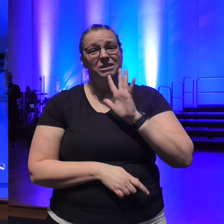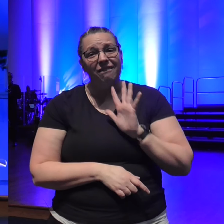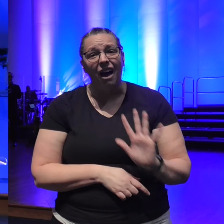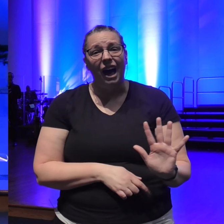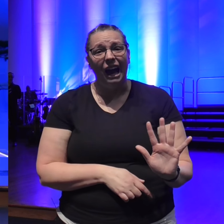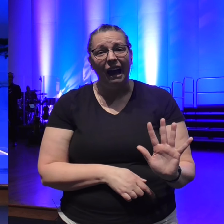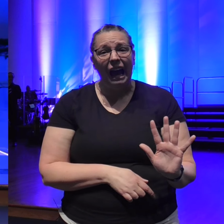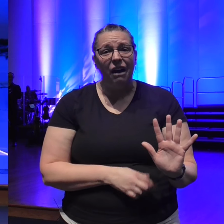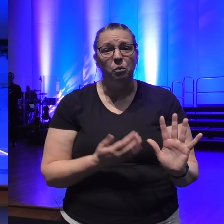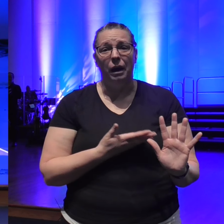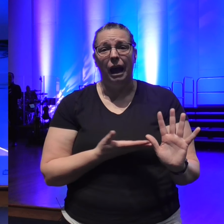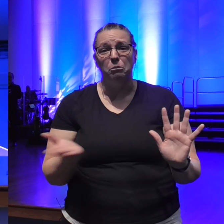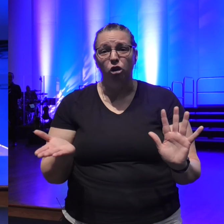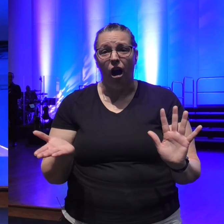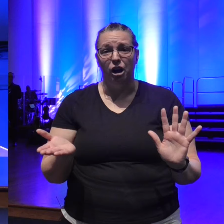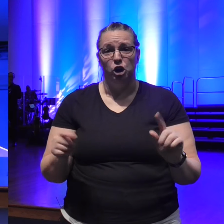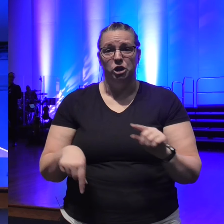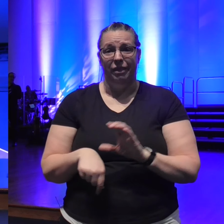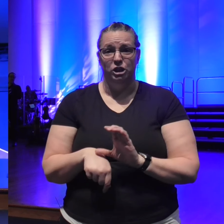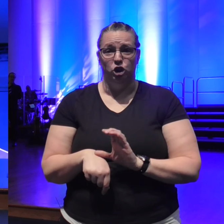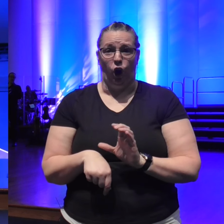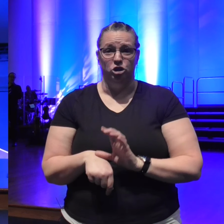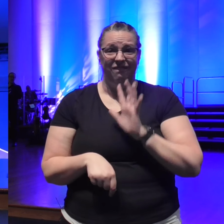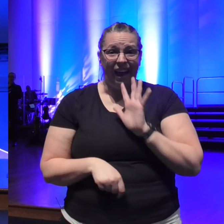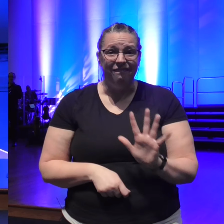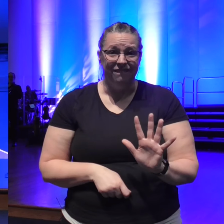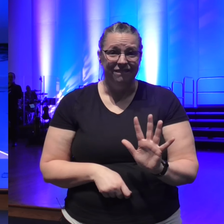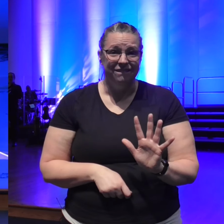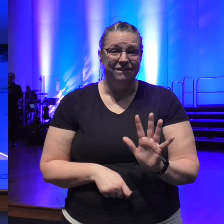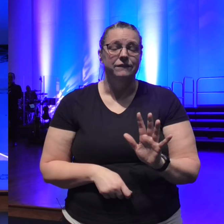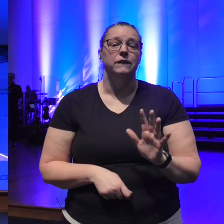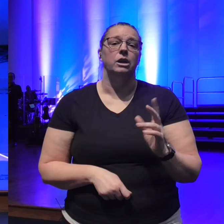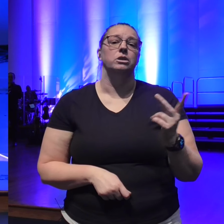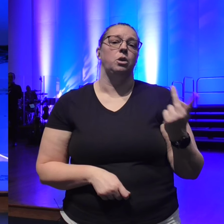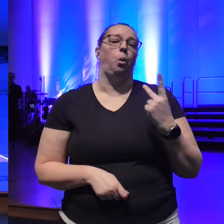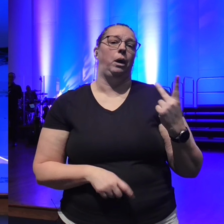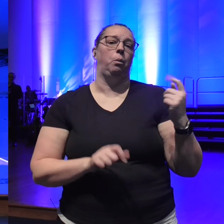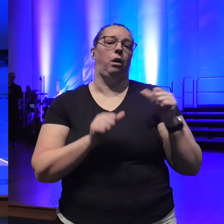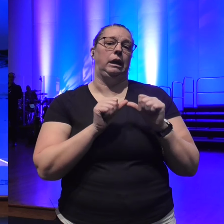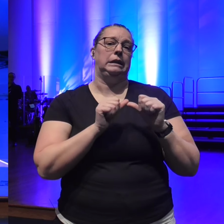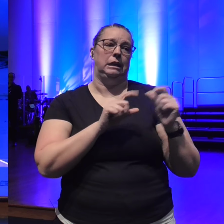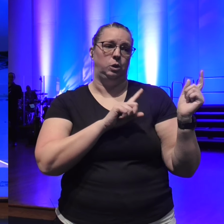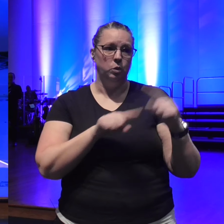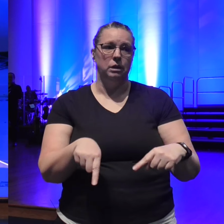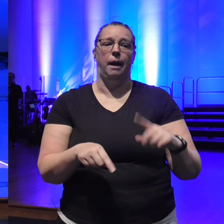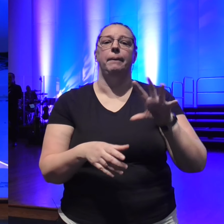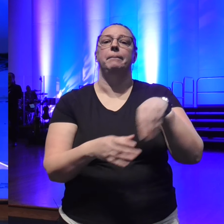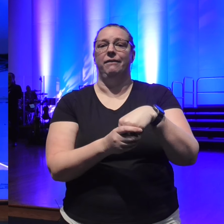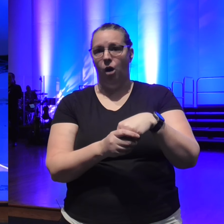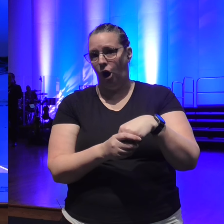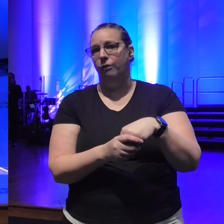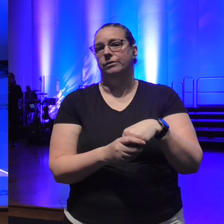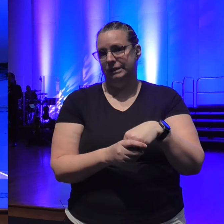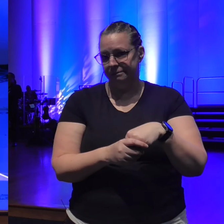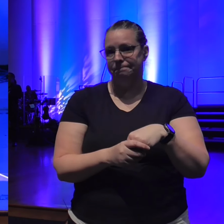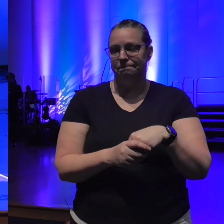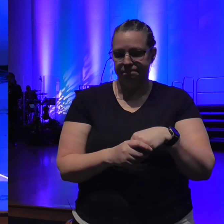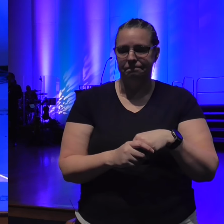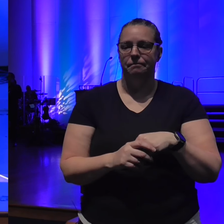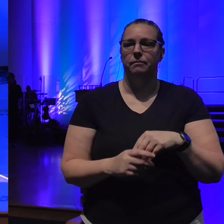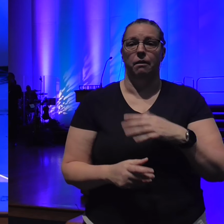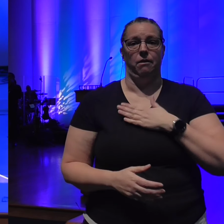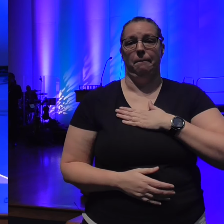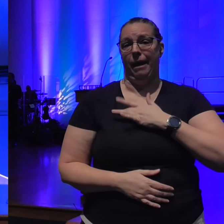I first brought her to Mile High. And so she and I will continue to come to Mile High and be involved indeed. But from